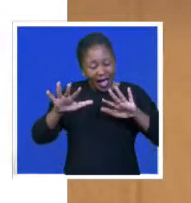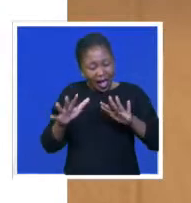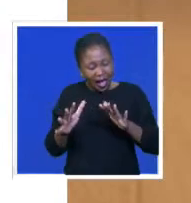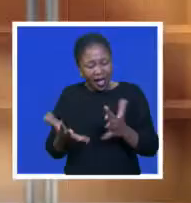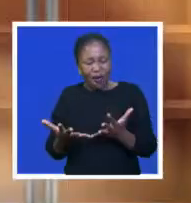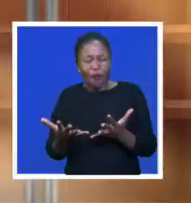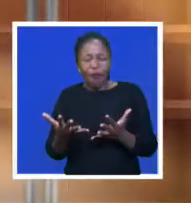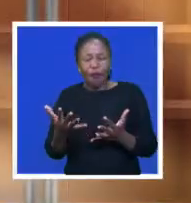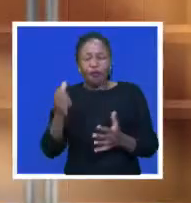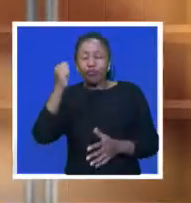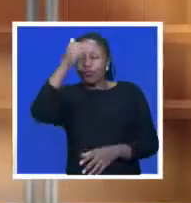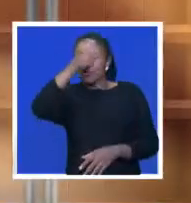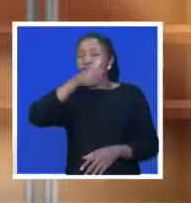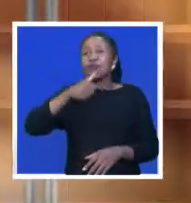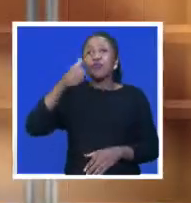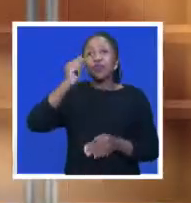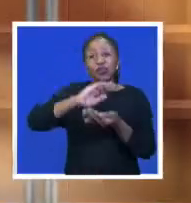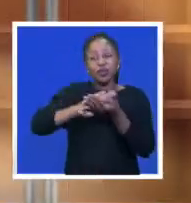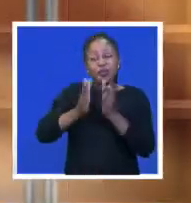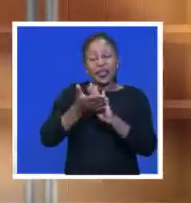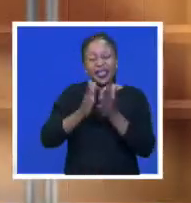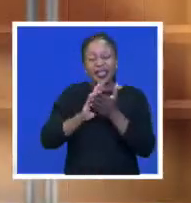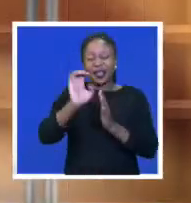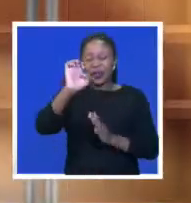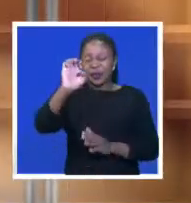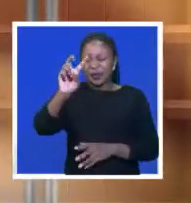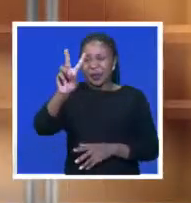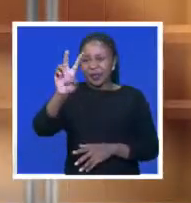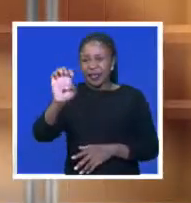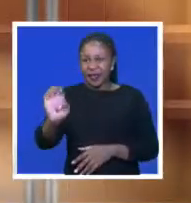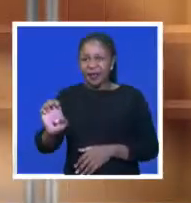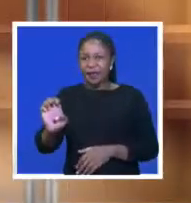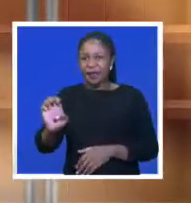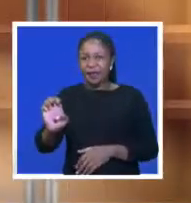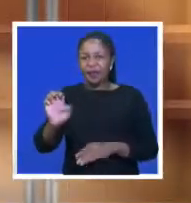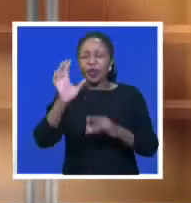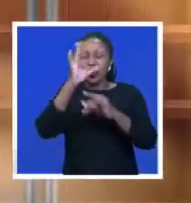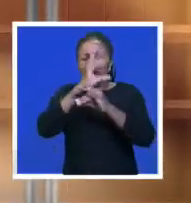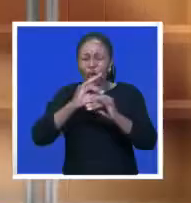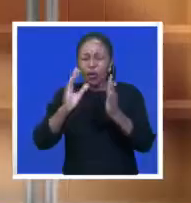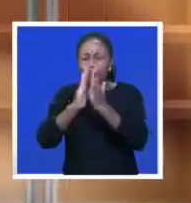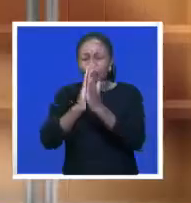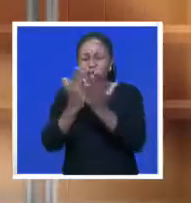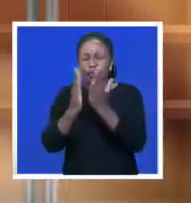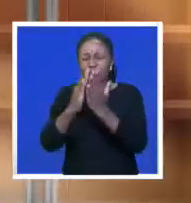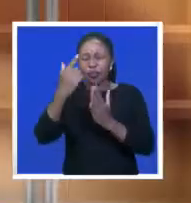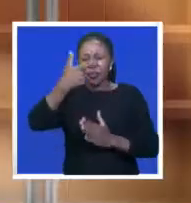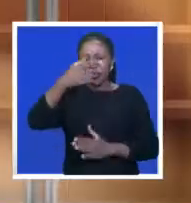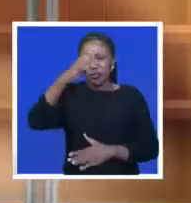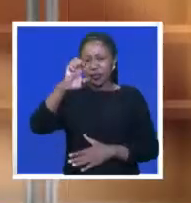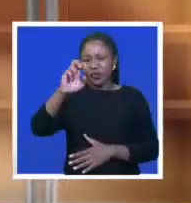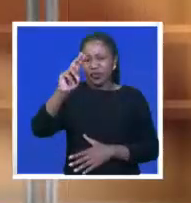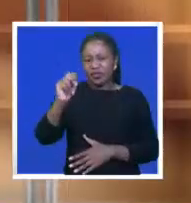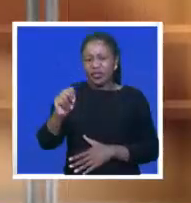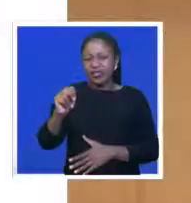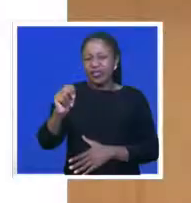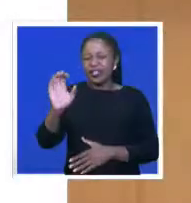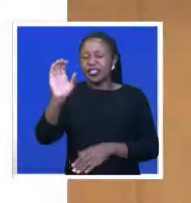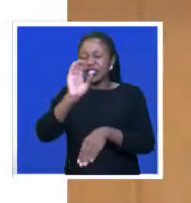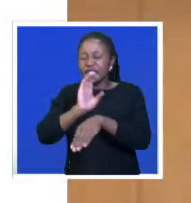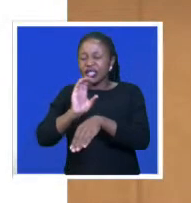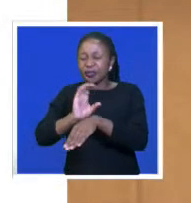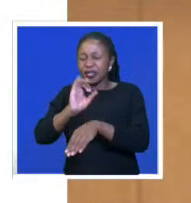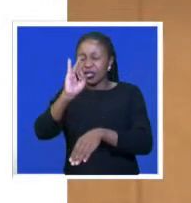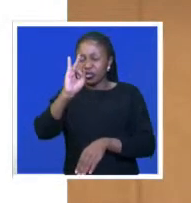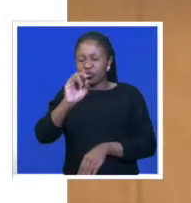If you open your Bibles in the book of Genesis chapter 2, verse 18, and also verses